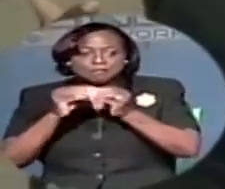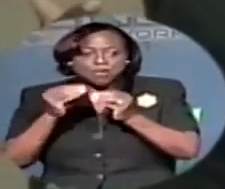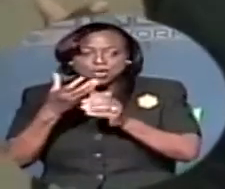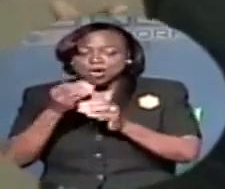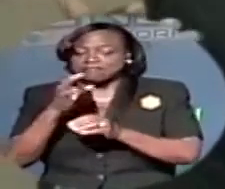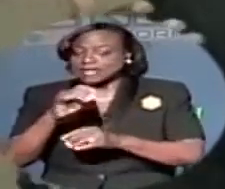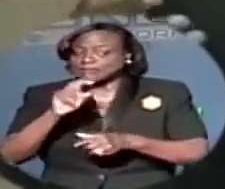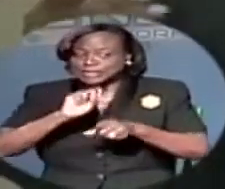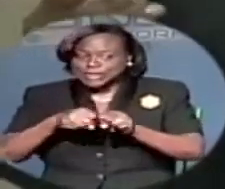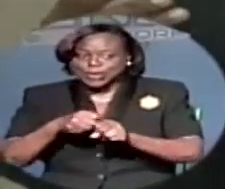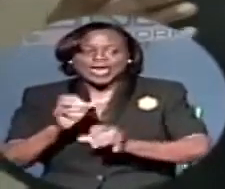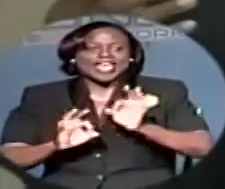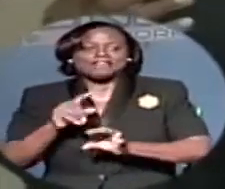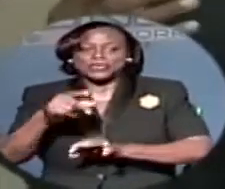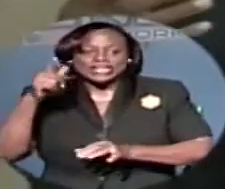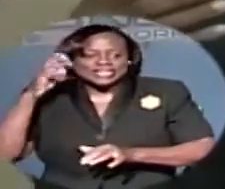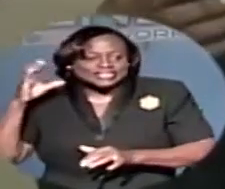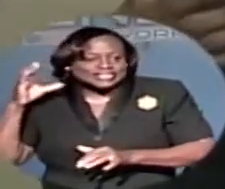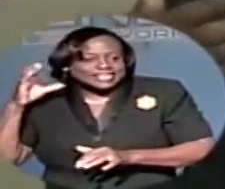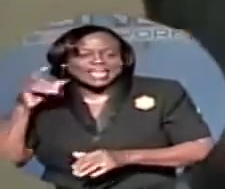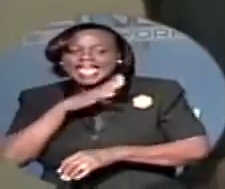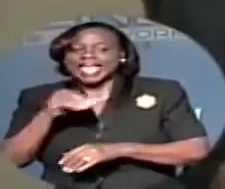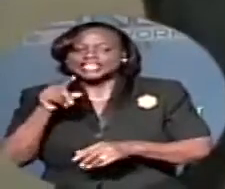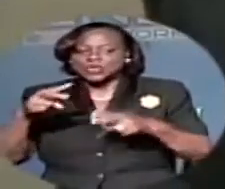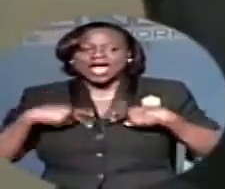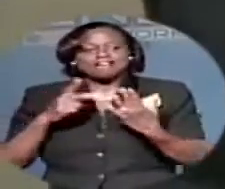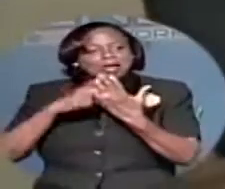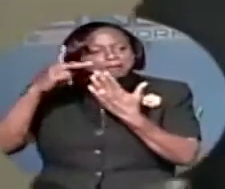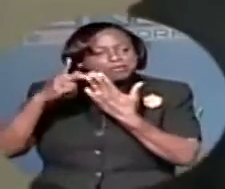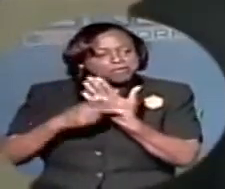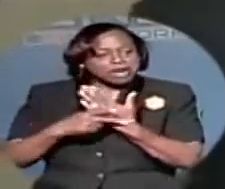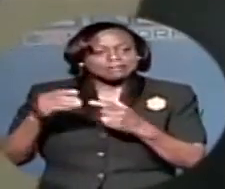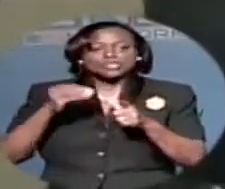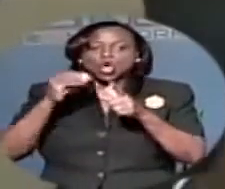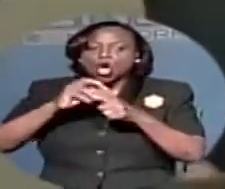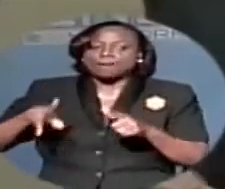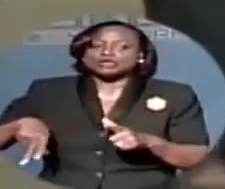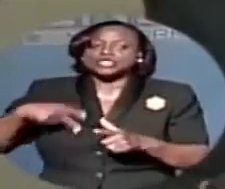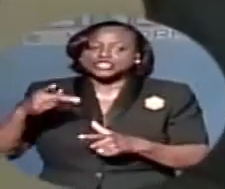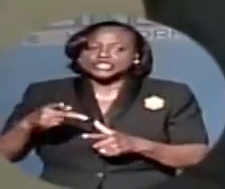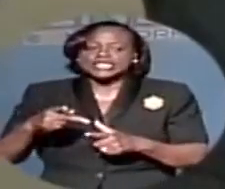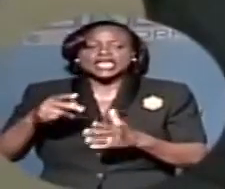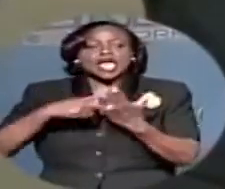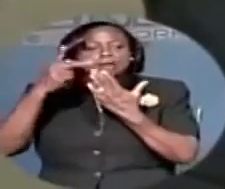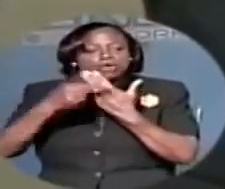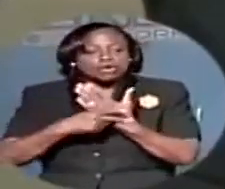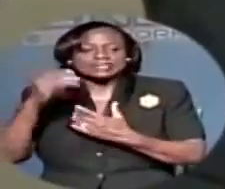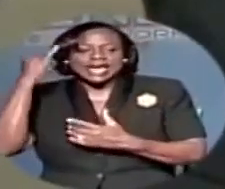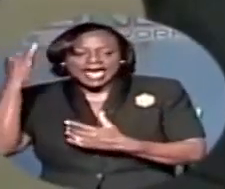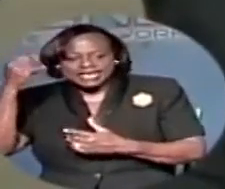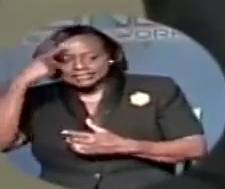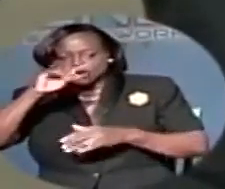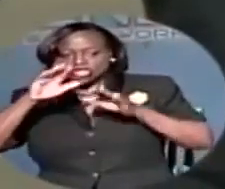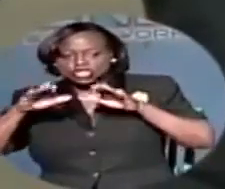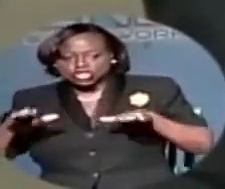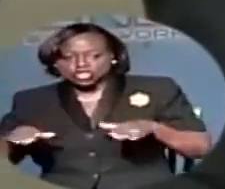there listening to me and you have programs, or you're producing programs, or if you have ideas for children's